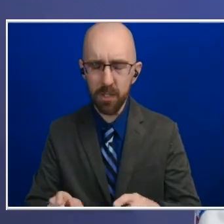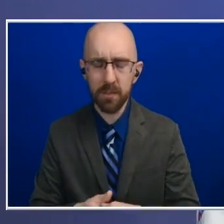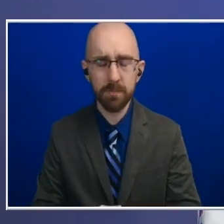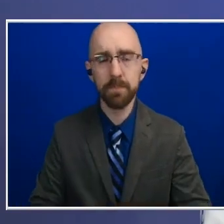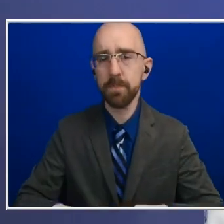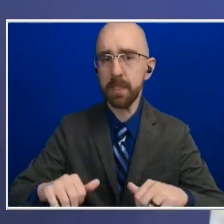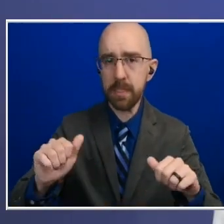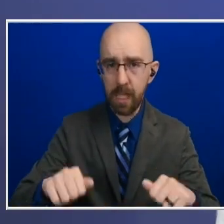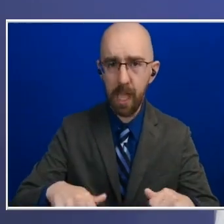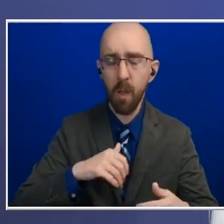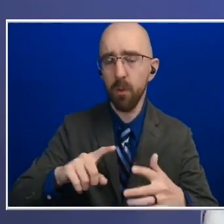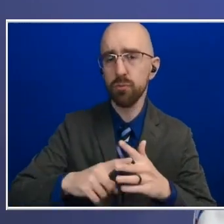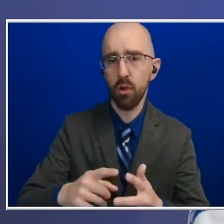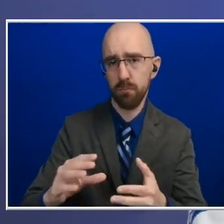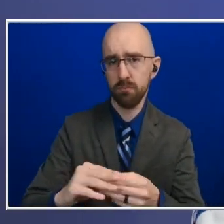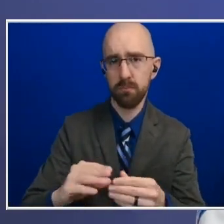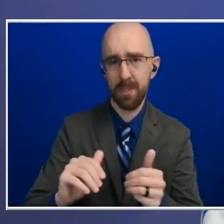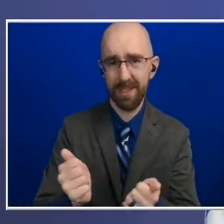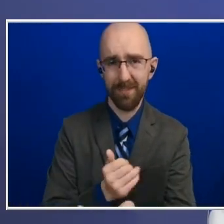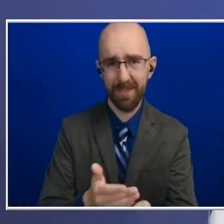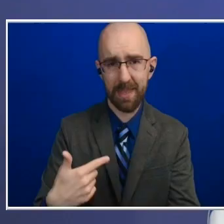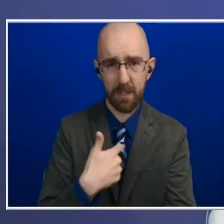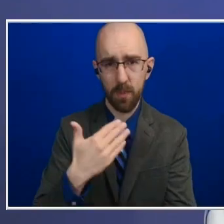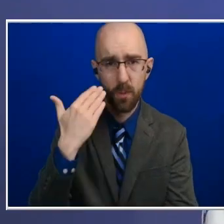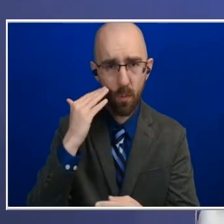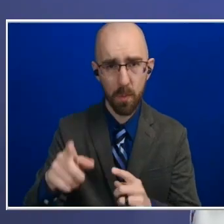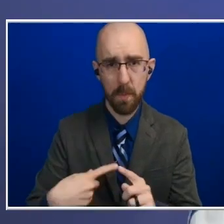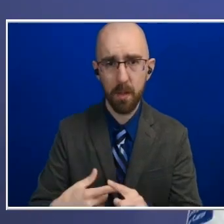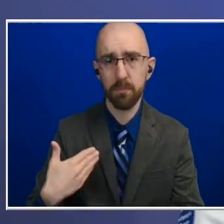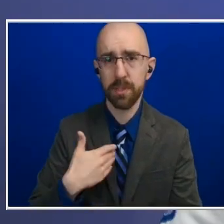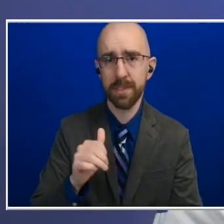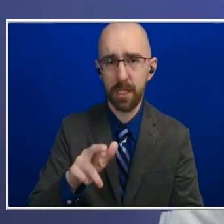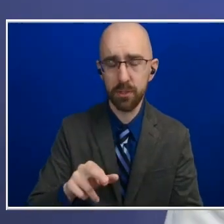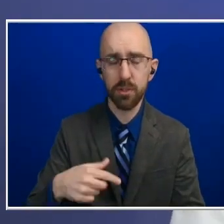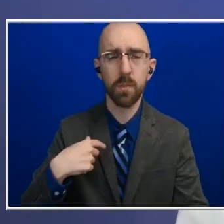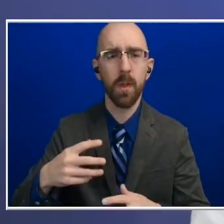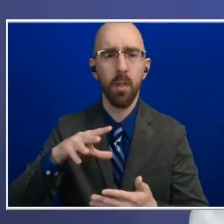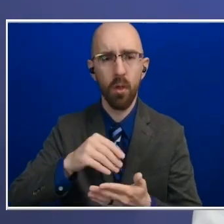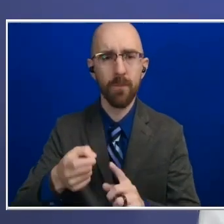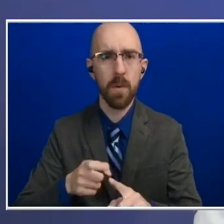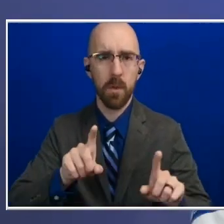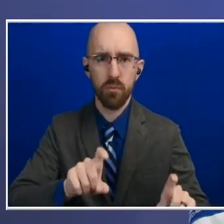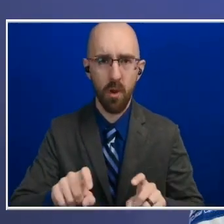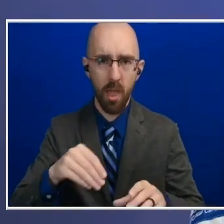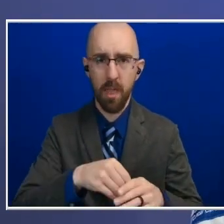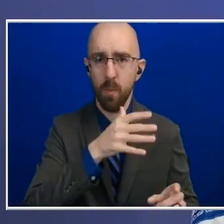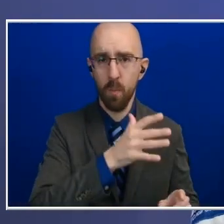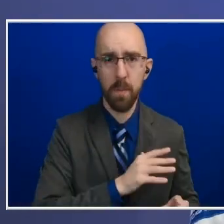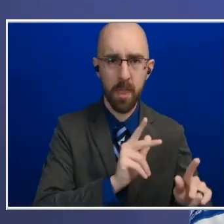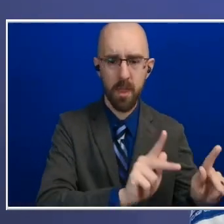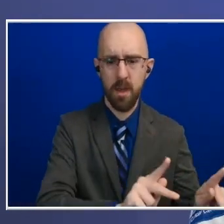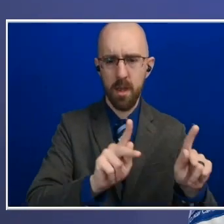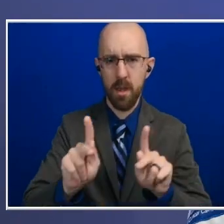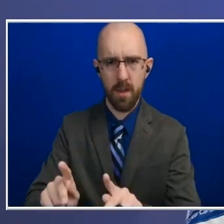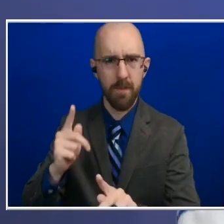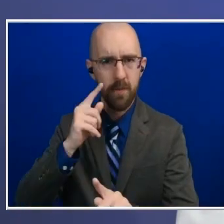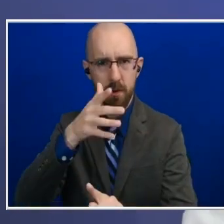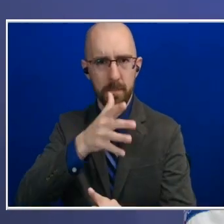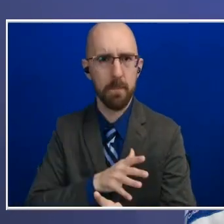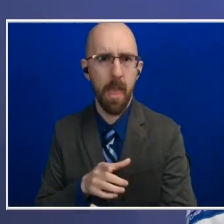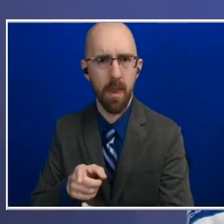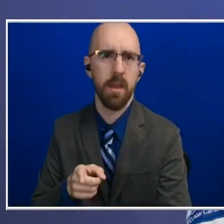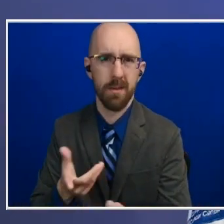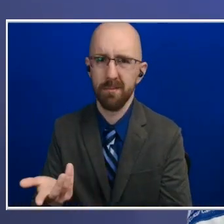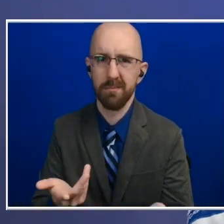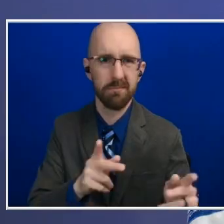that everything we know about breast cancer we've learned from clinical trials that were done in women, and we in most cases just extrapolate that to what to how we